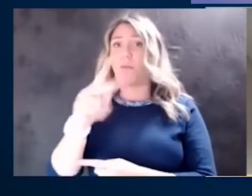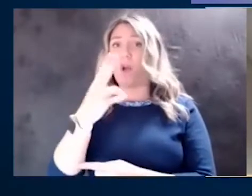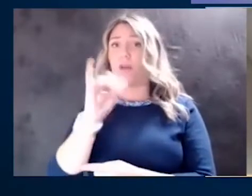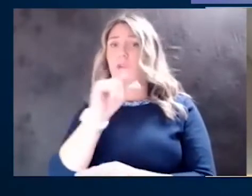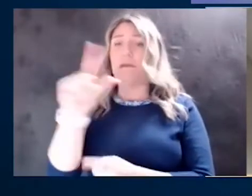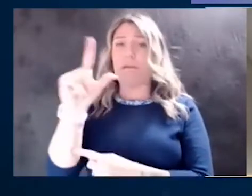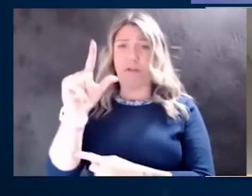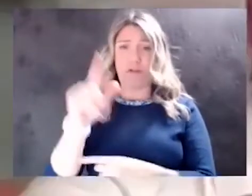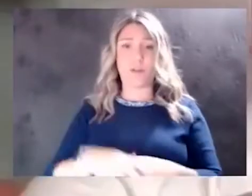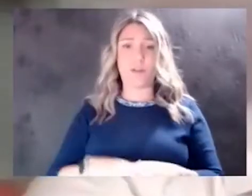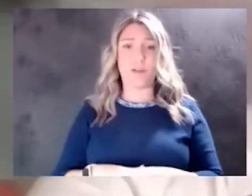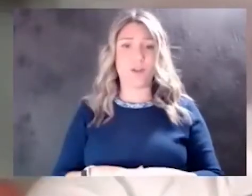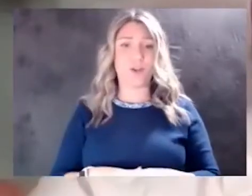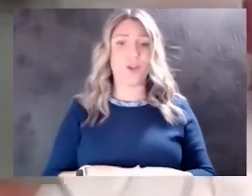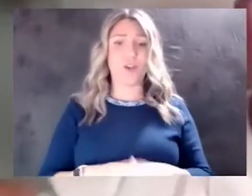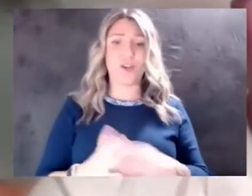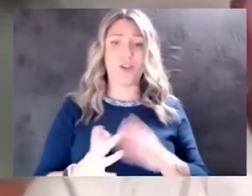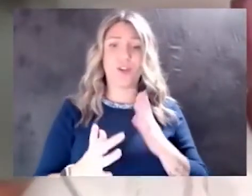learning?